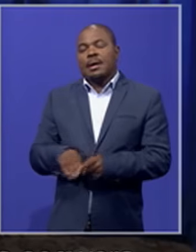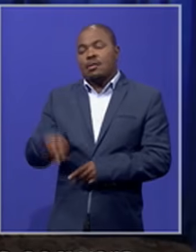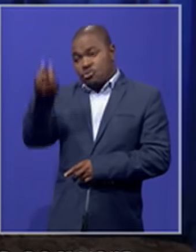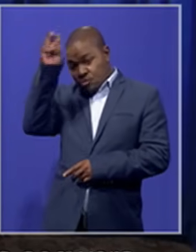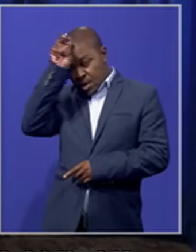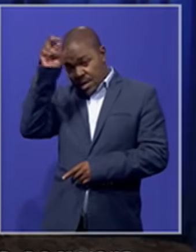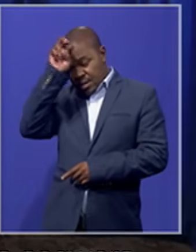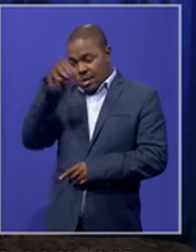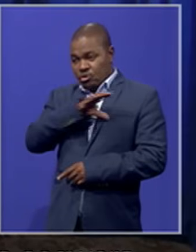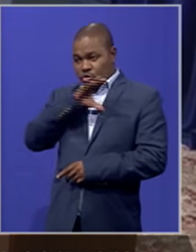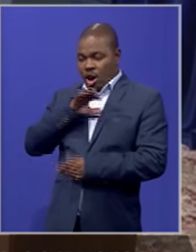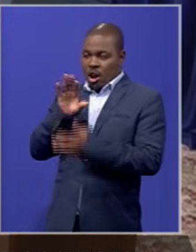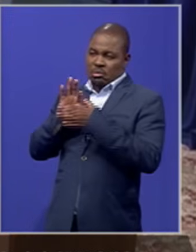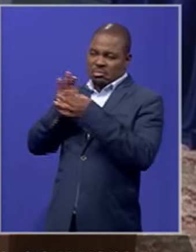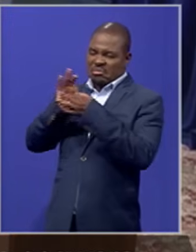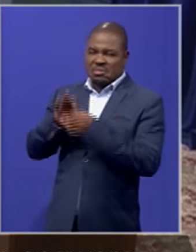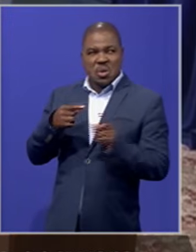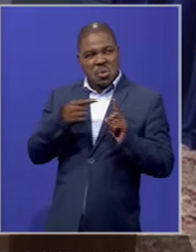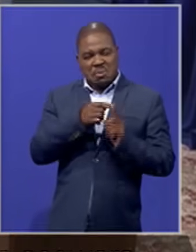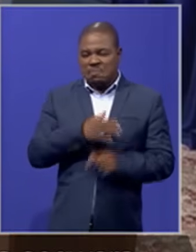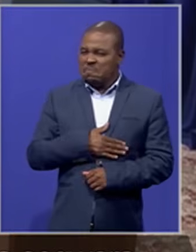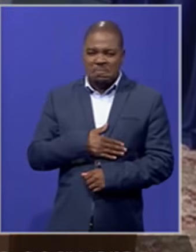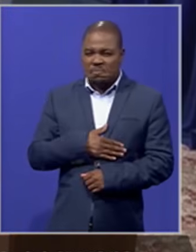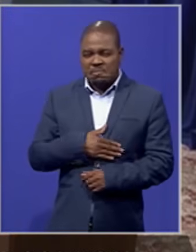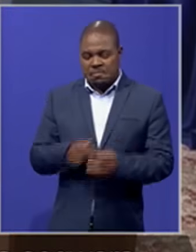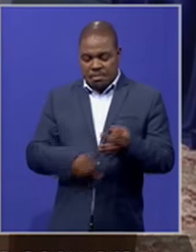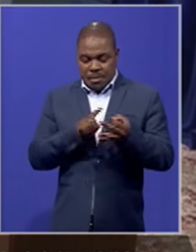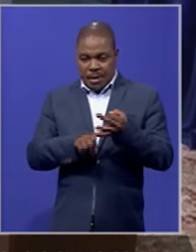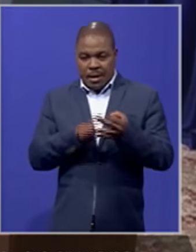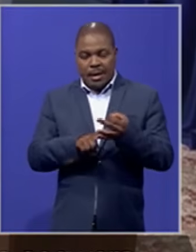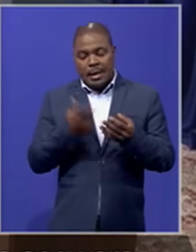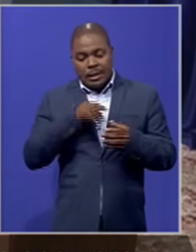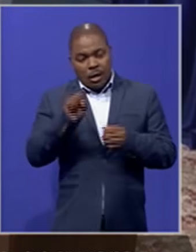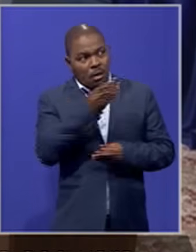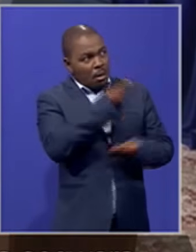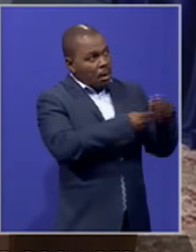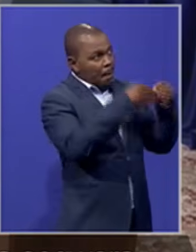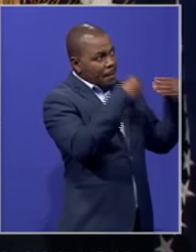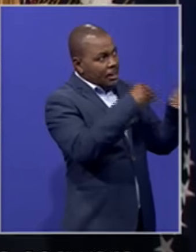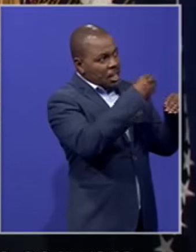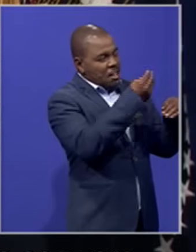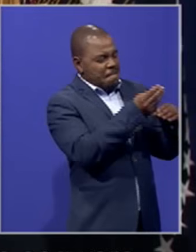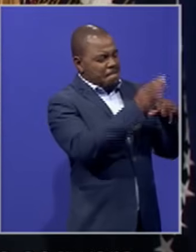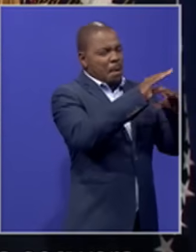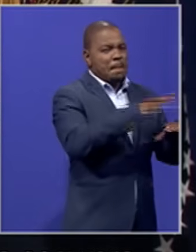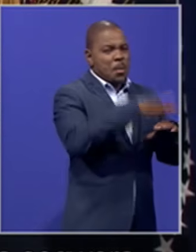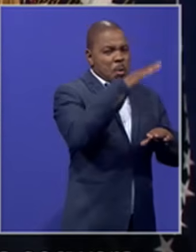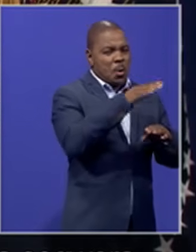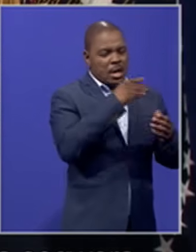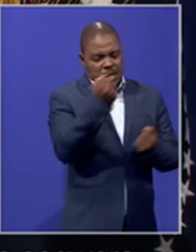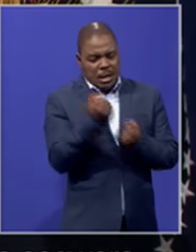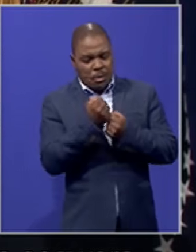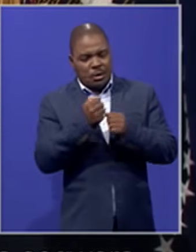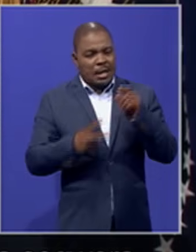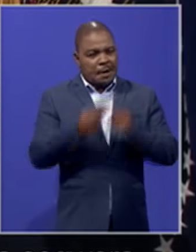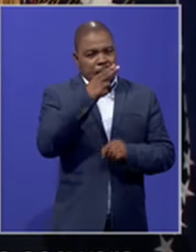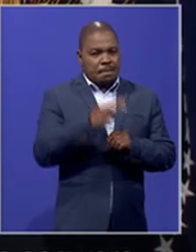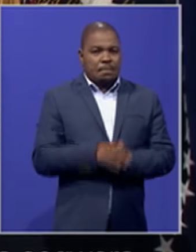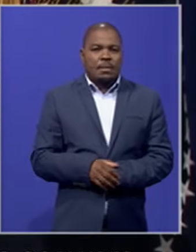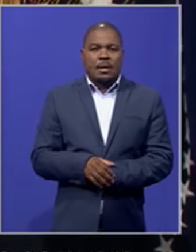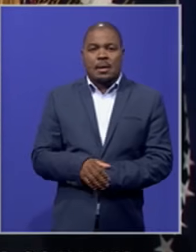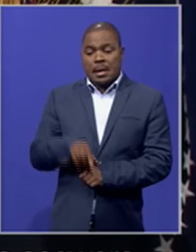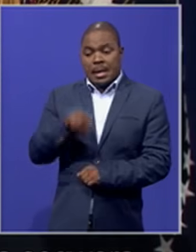ya Russia le China gomme a oketša lekgetho la thomelo ya dithoto le go kgaotša thekgo ya mašeleng. Kgoro ya merero ya boditšhabatšhaba ga se ya